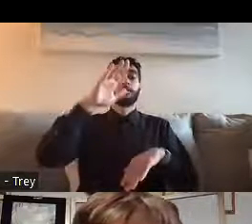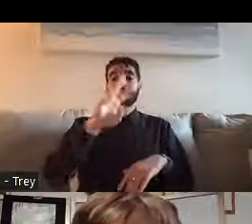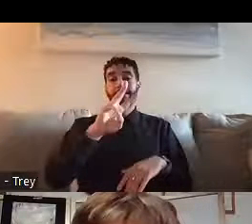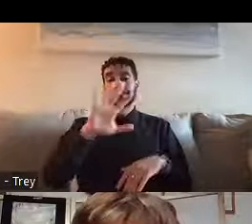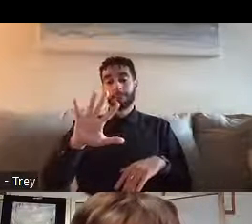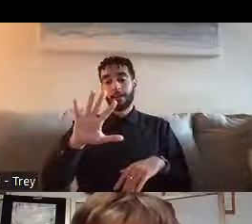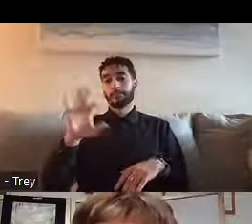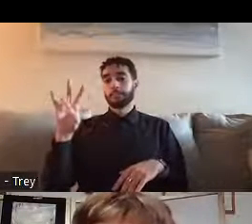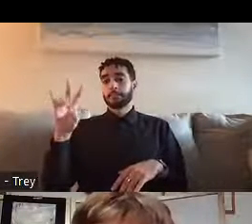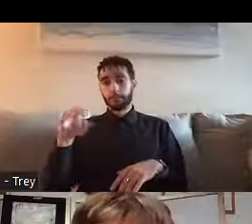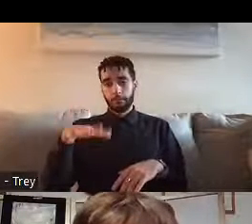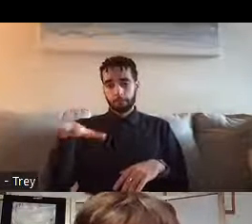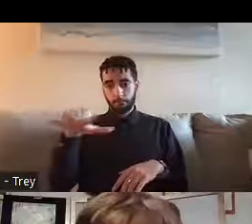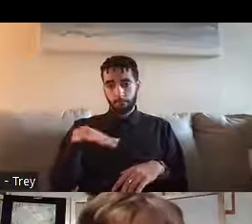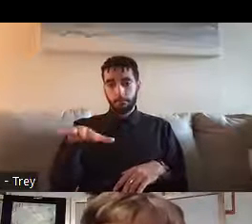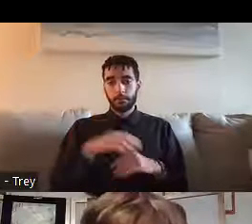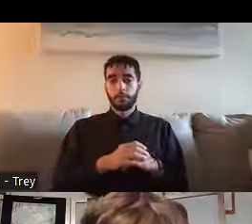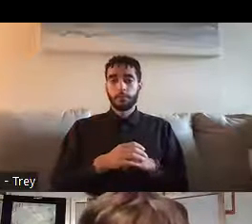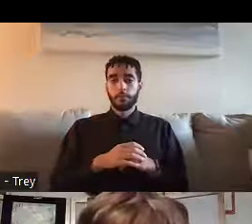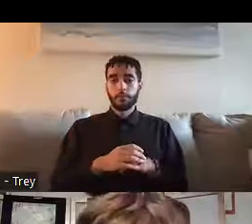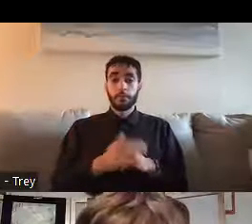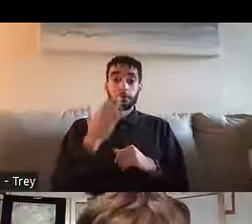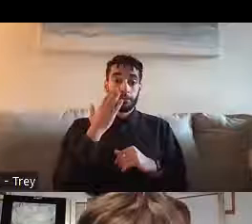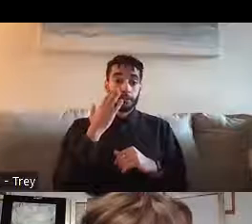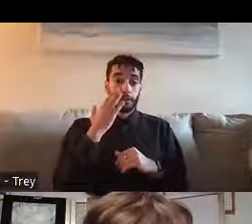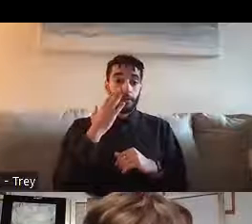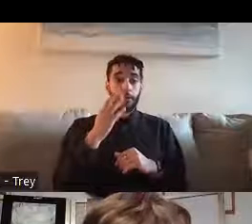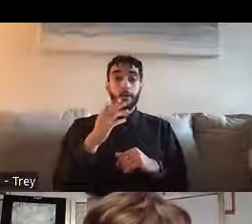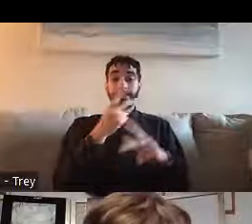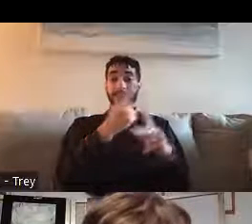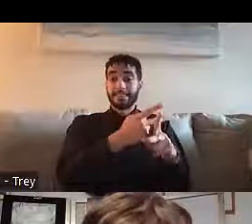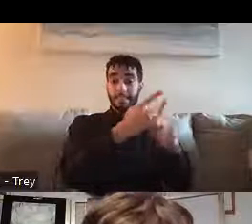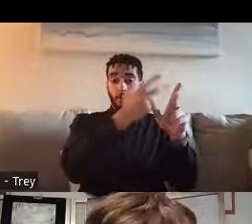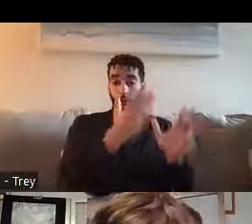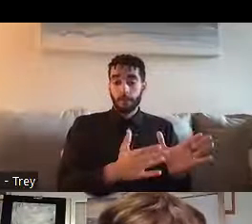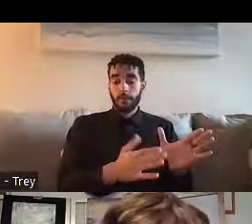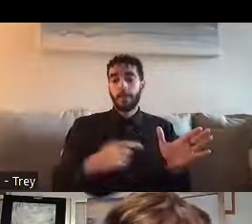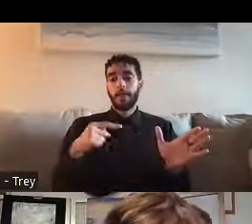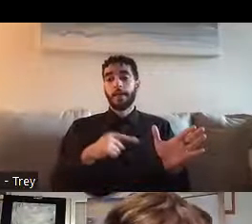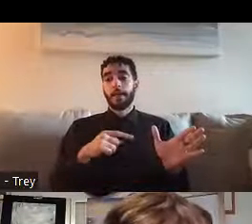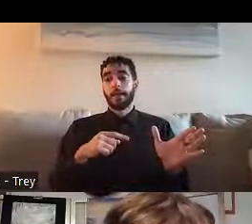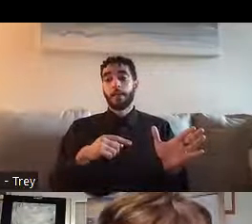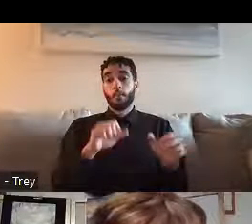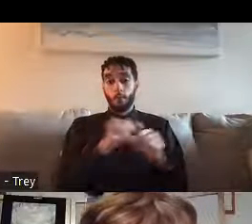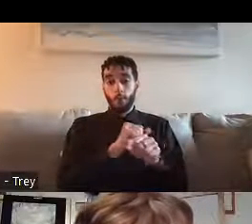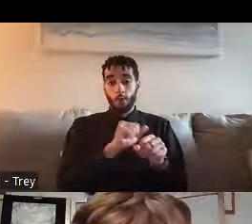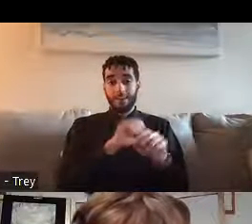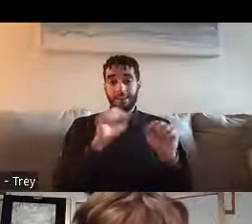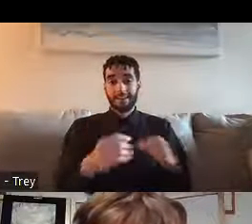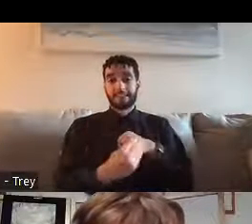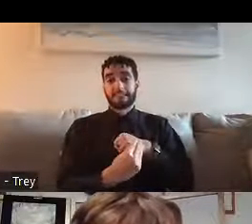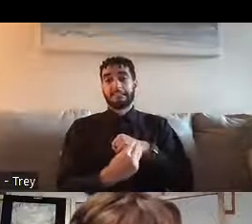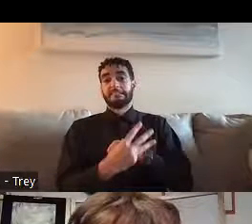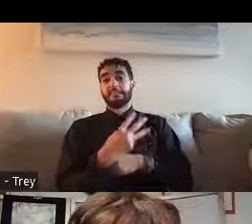that caregiving can have negative health effects. 2 in particular have been delineated in the